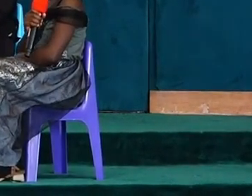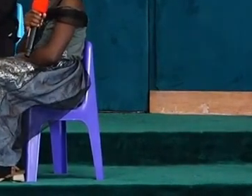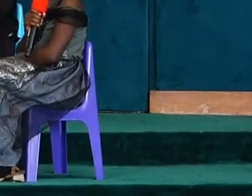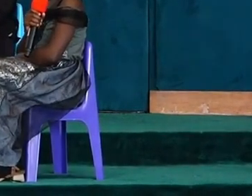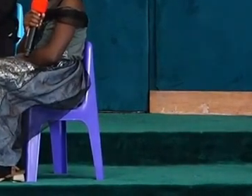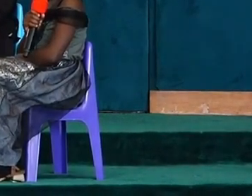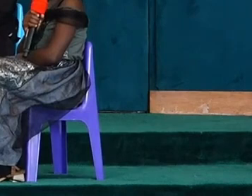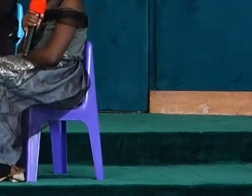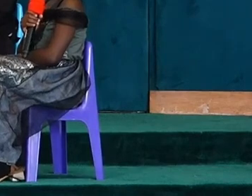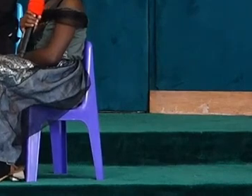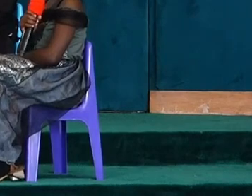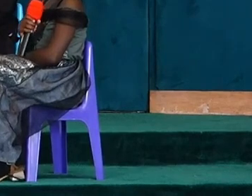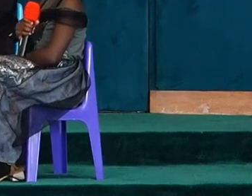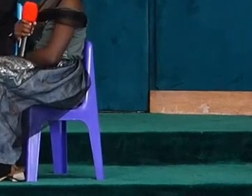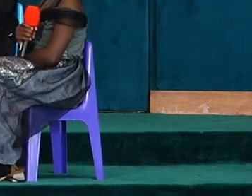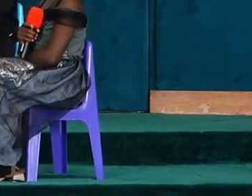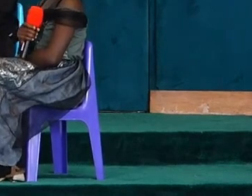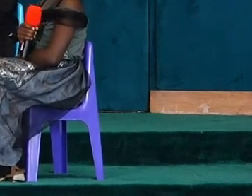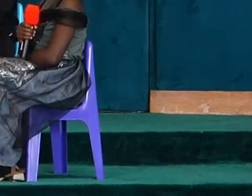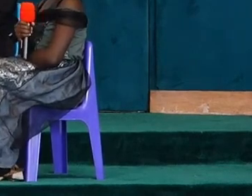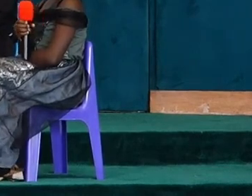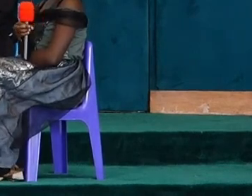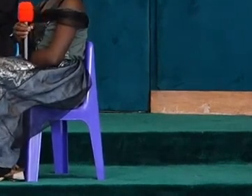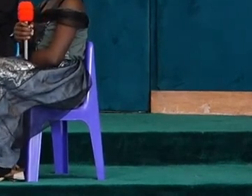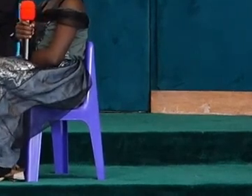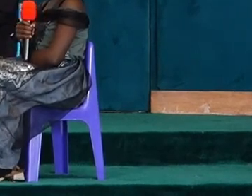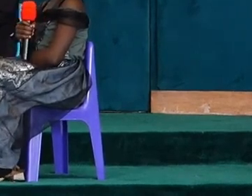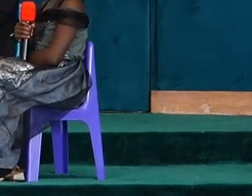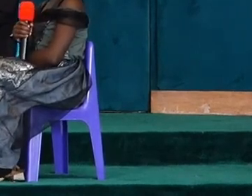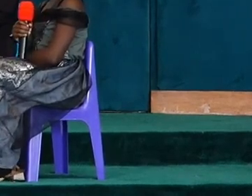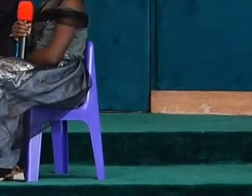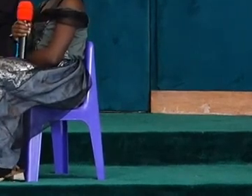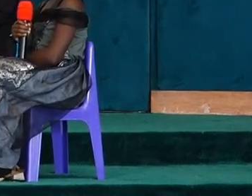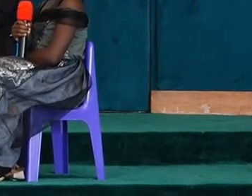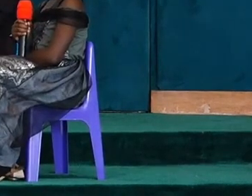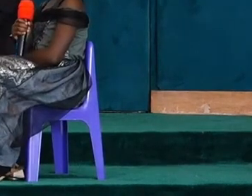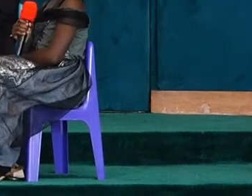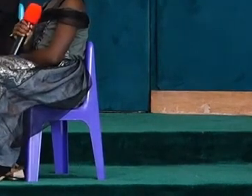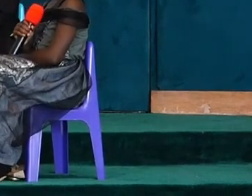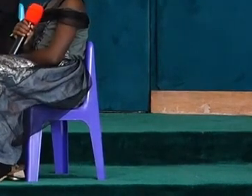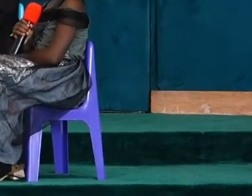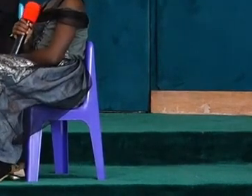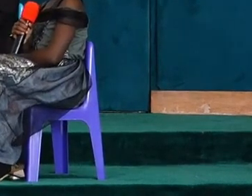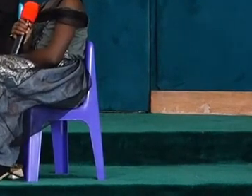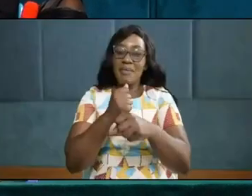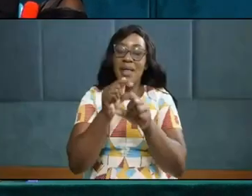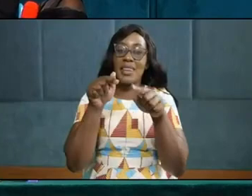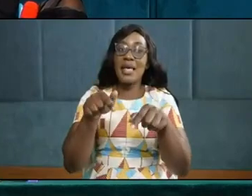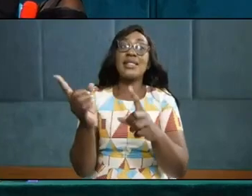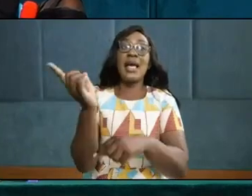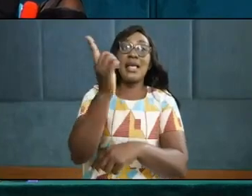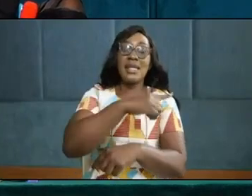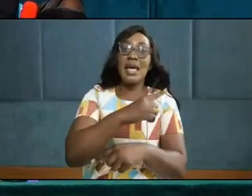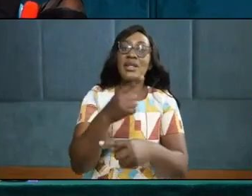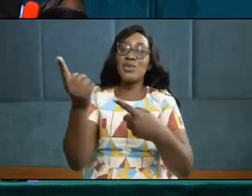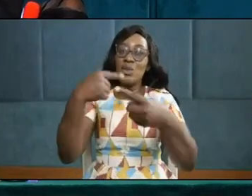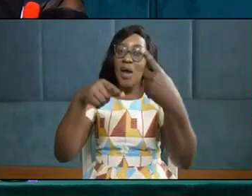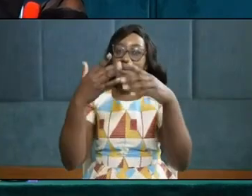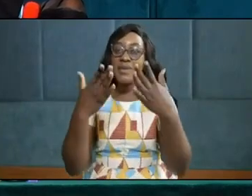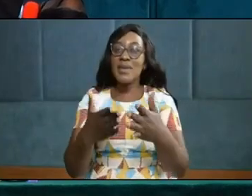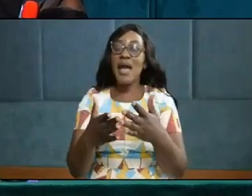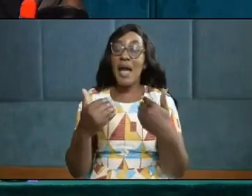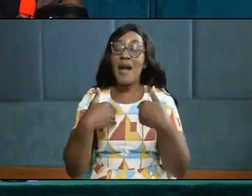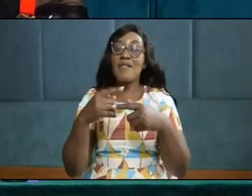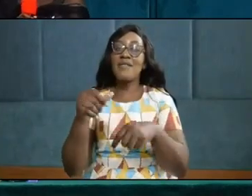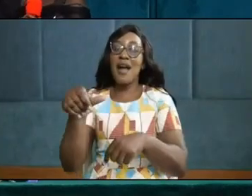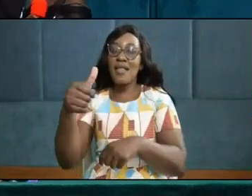day that the Lord sanctified and set aside and commanded man that on 6 days you'll be engaged in other